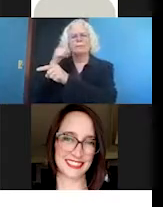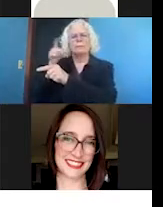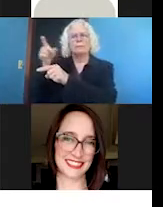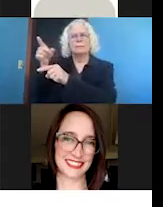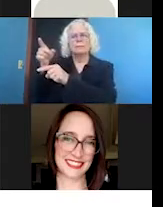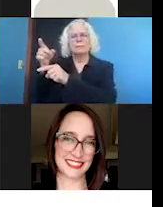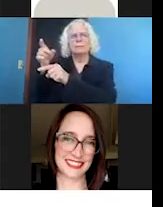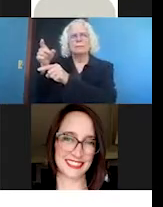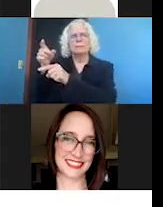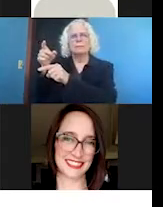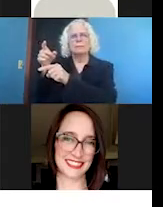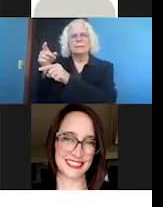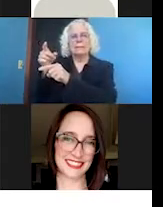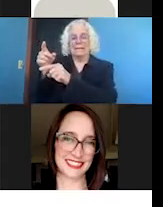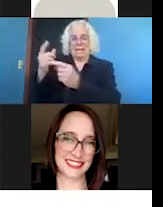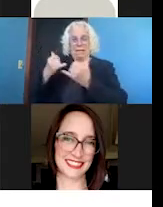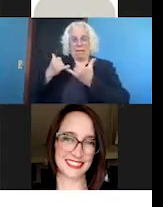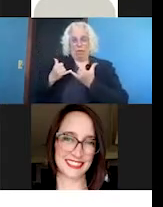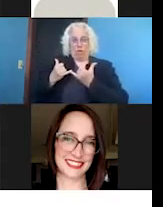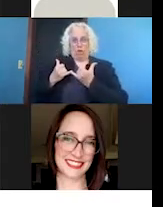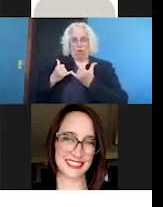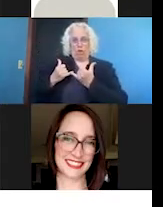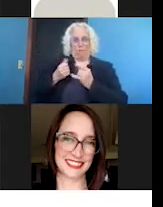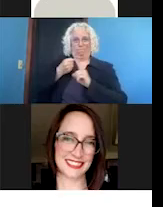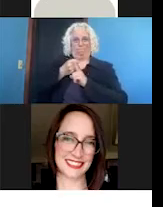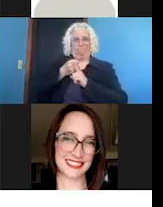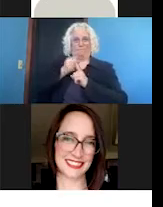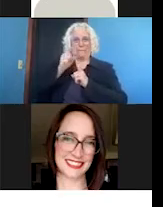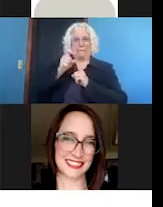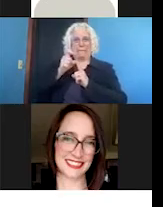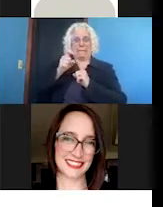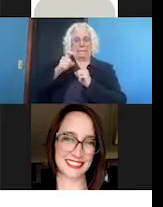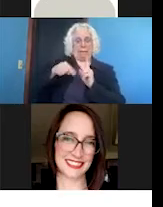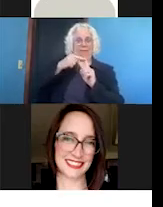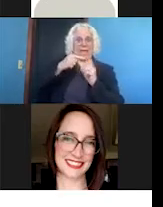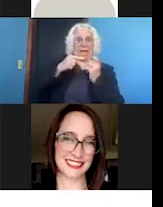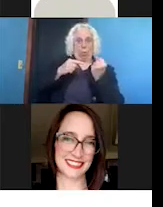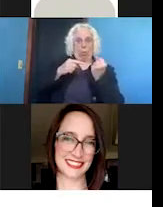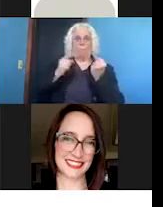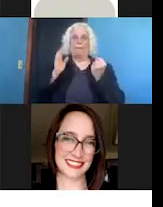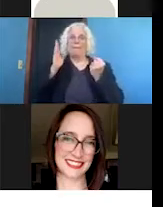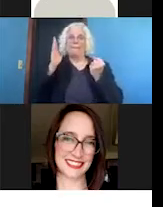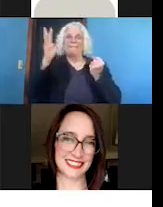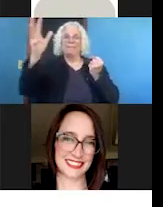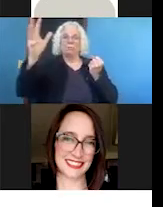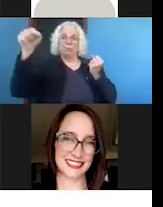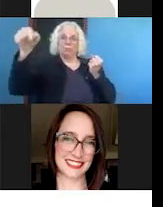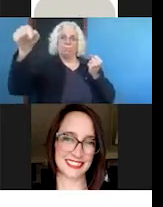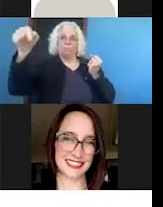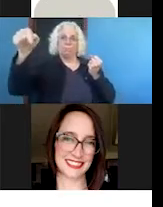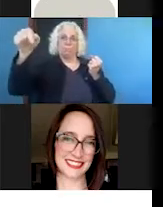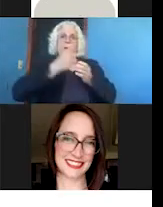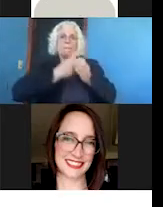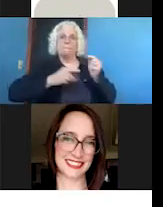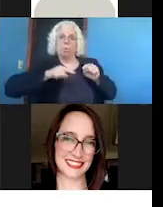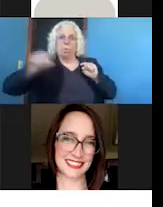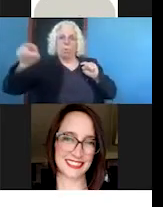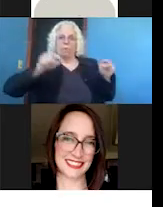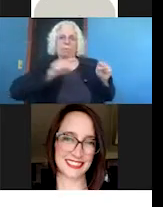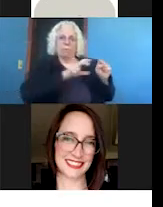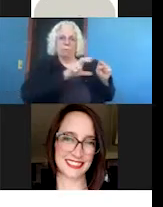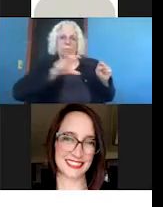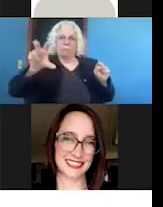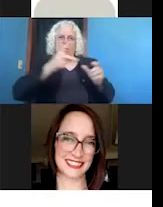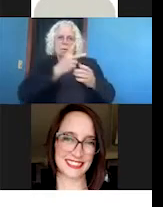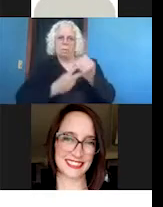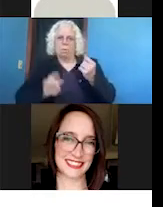where is the immediate need, and where is the long-term vision that we hope to hold and then work towards, right, and invest to. So I just